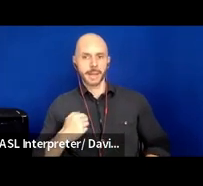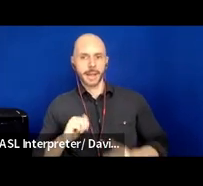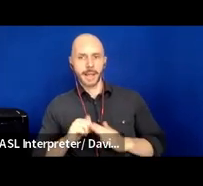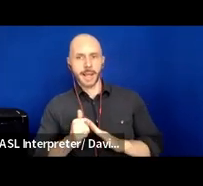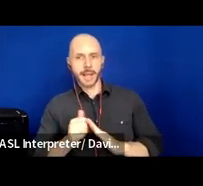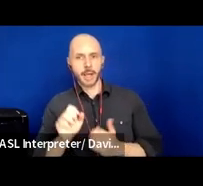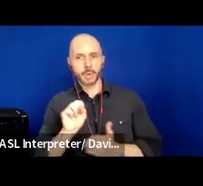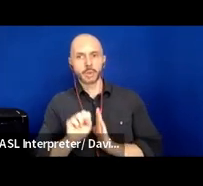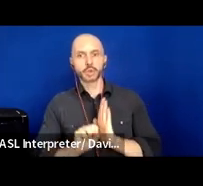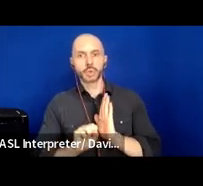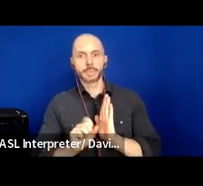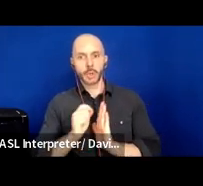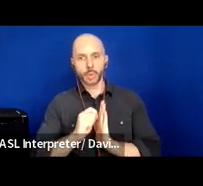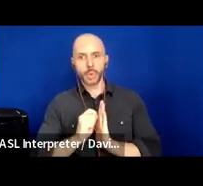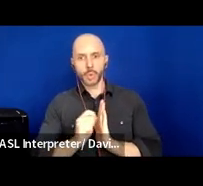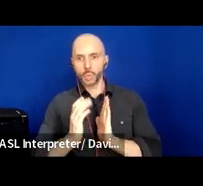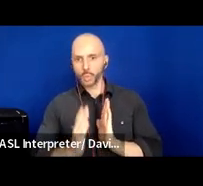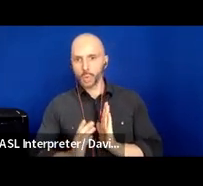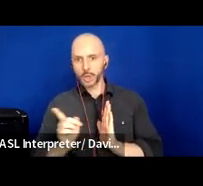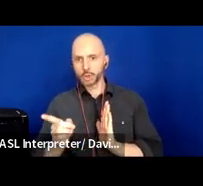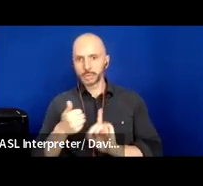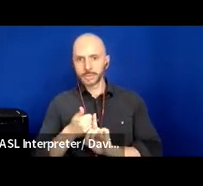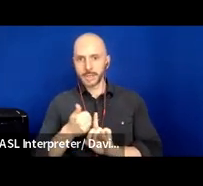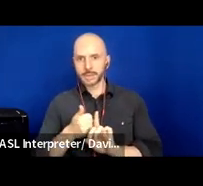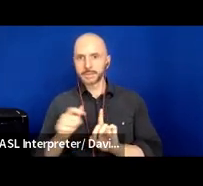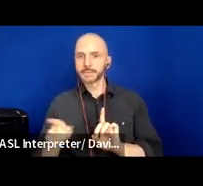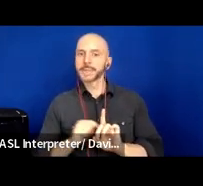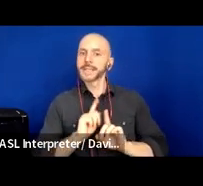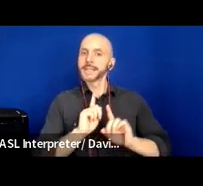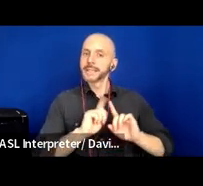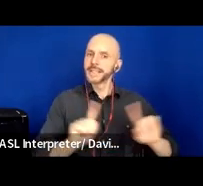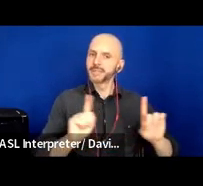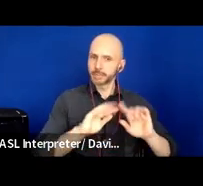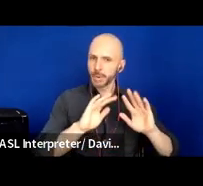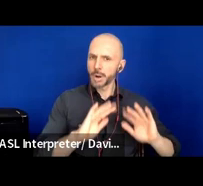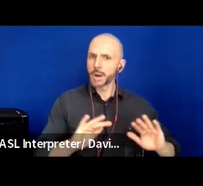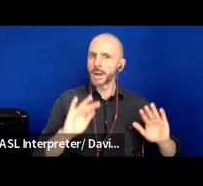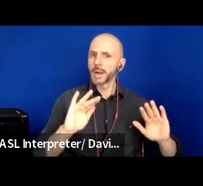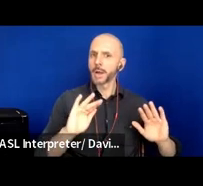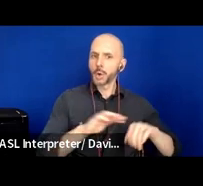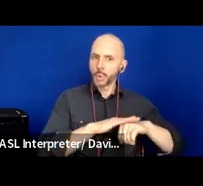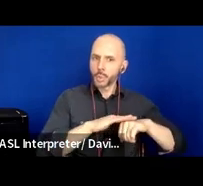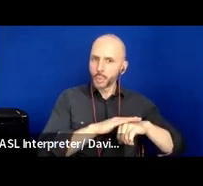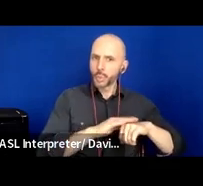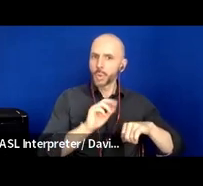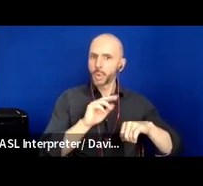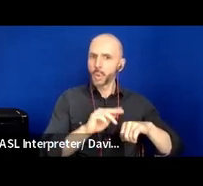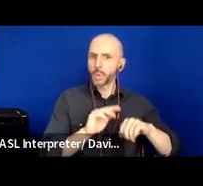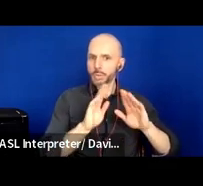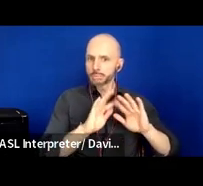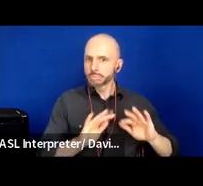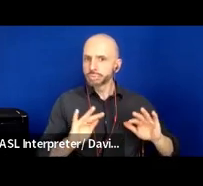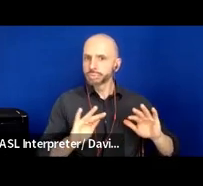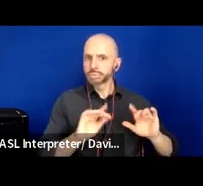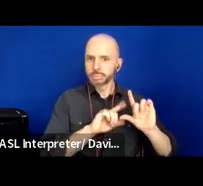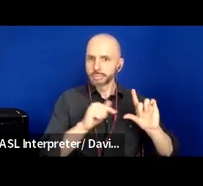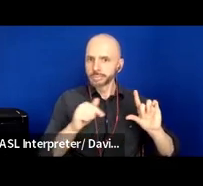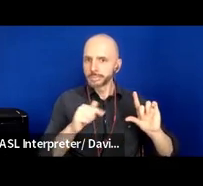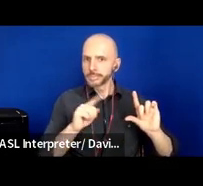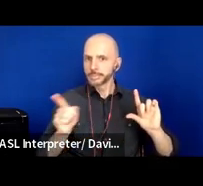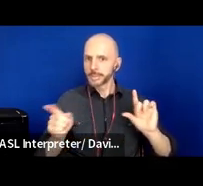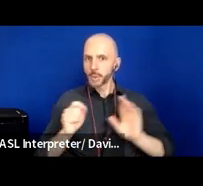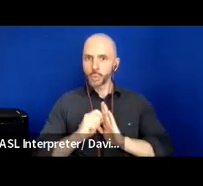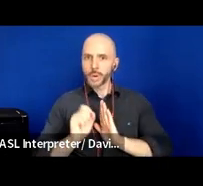characters from different genders, races, orientations, etc., to create a diverse cast while also not overstepping and speaking